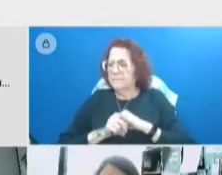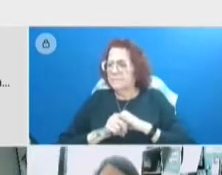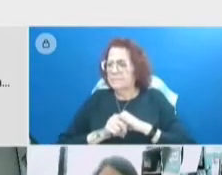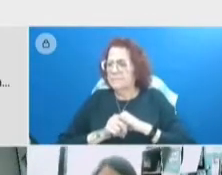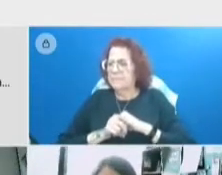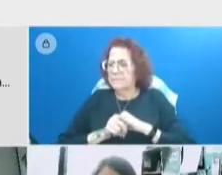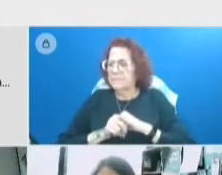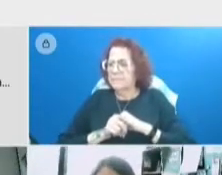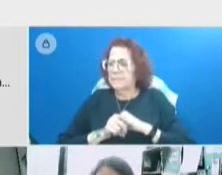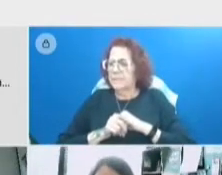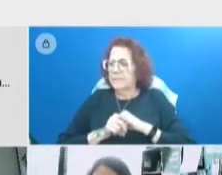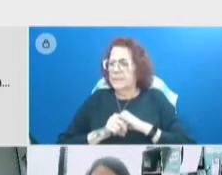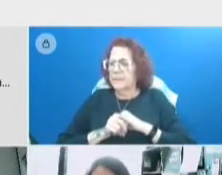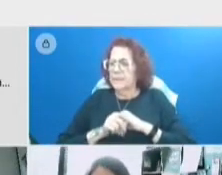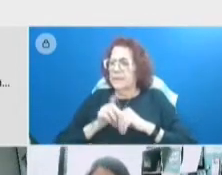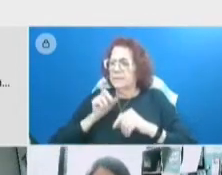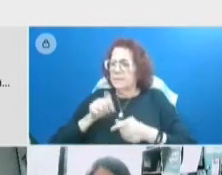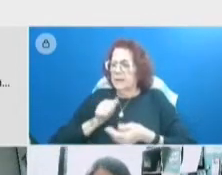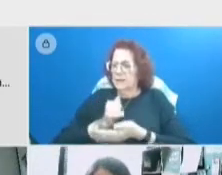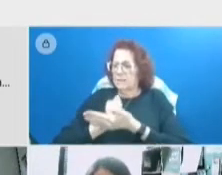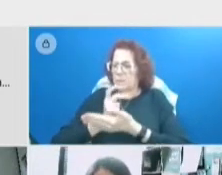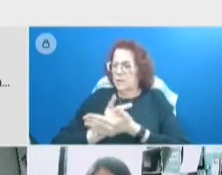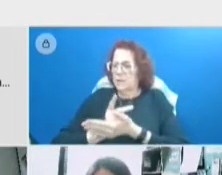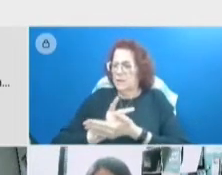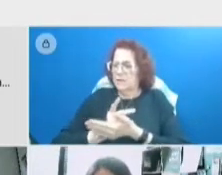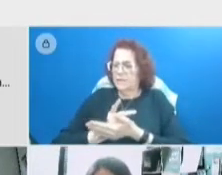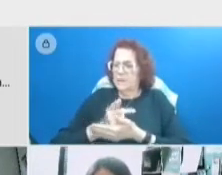March 15th. Is there a motion?